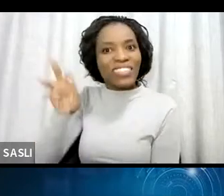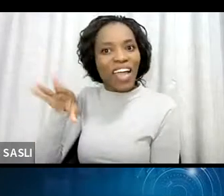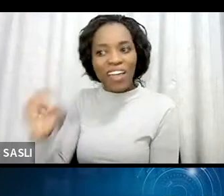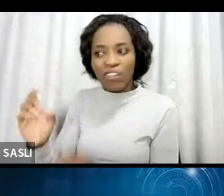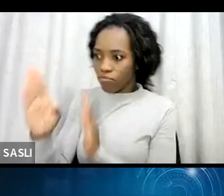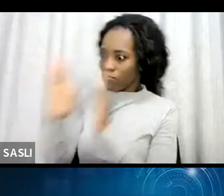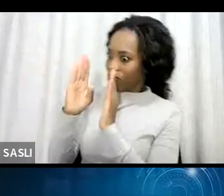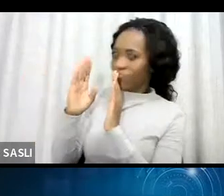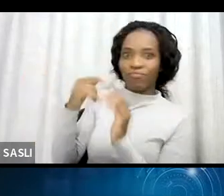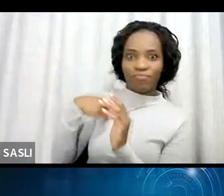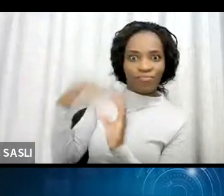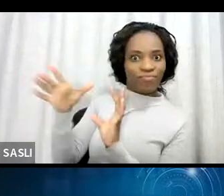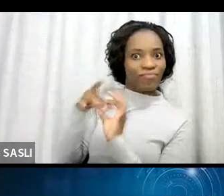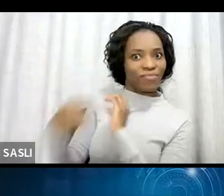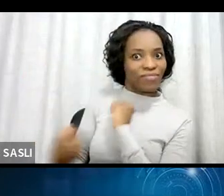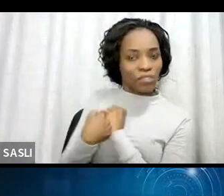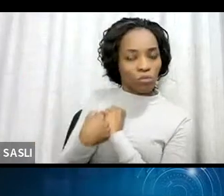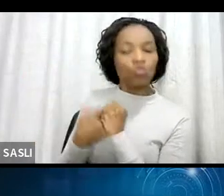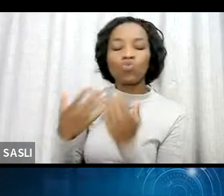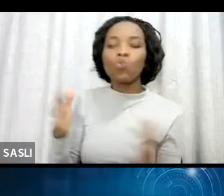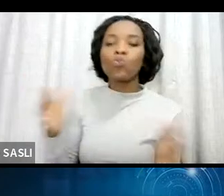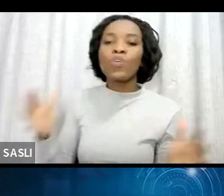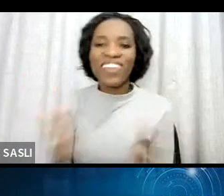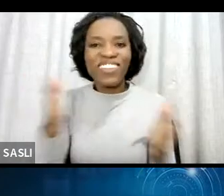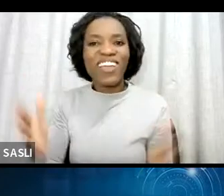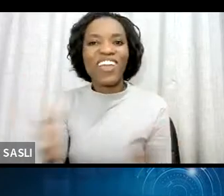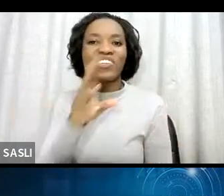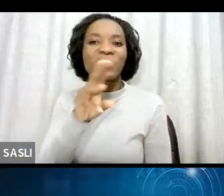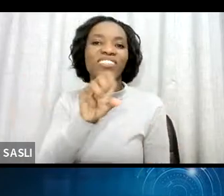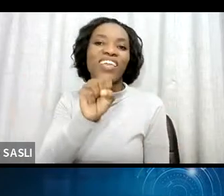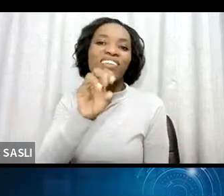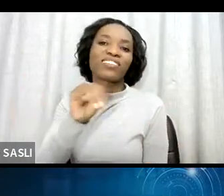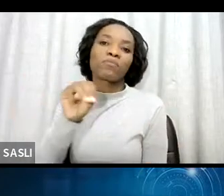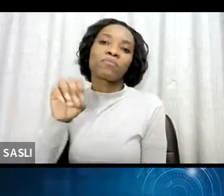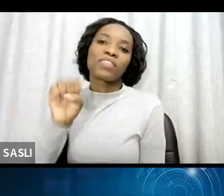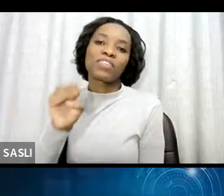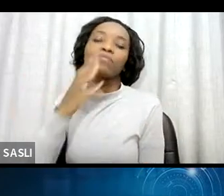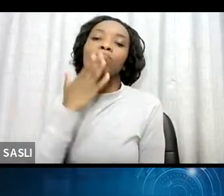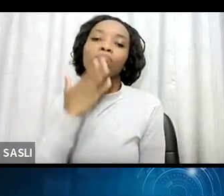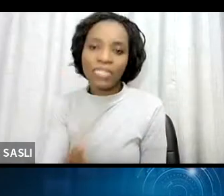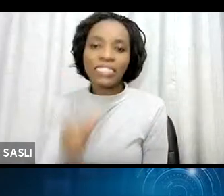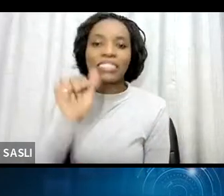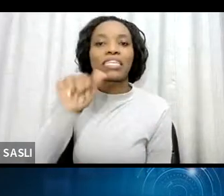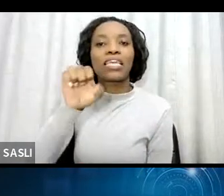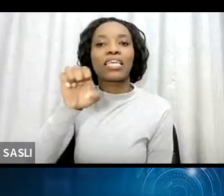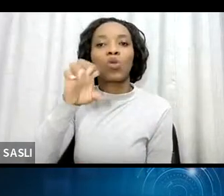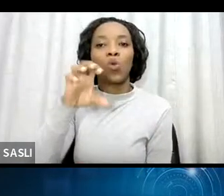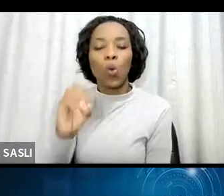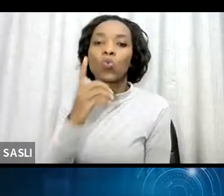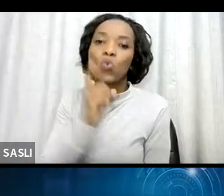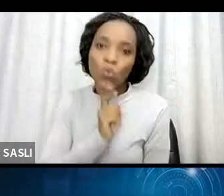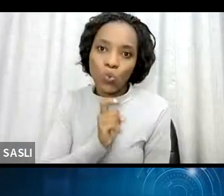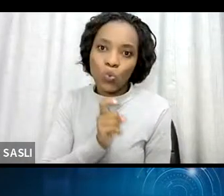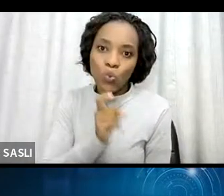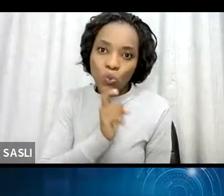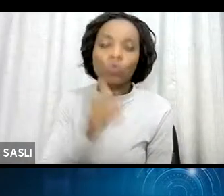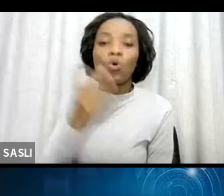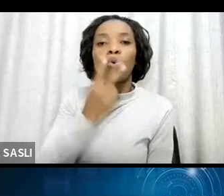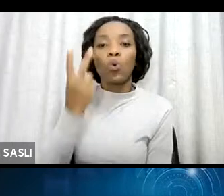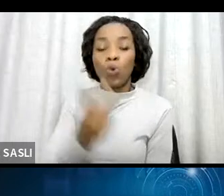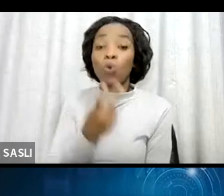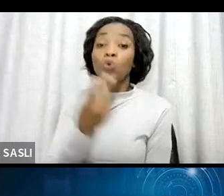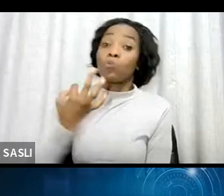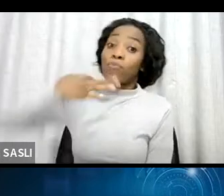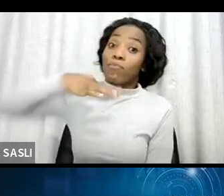we encourage our SMMEs to take advantage of the AEO as well as the benefits that